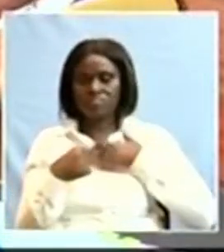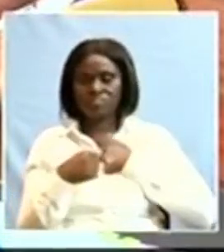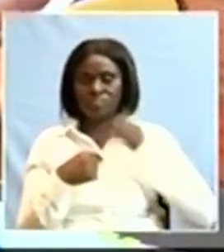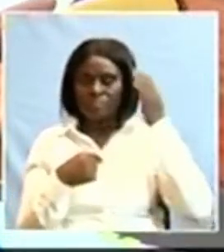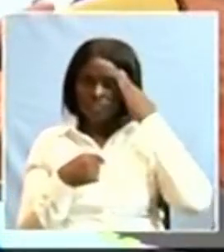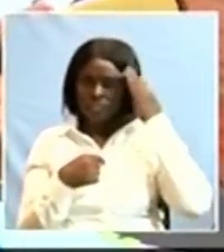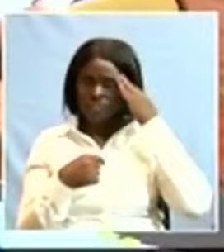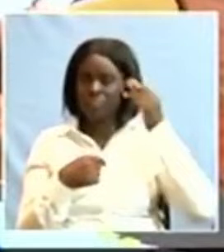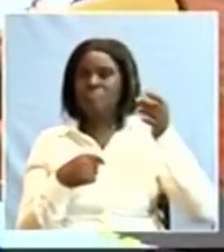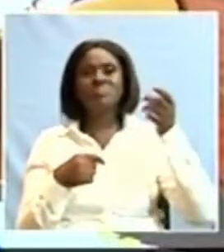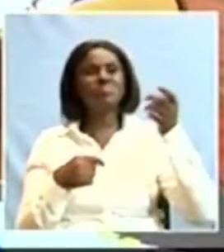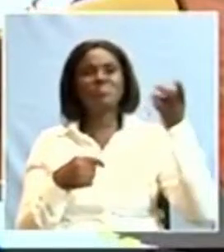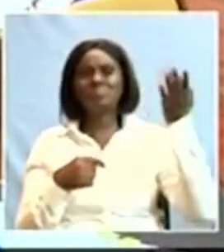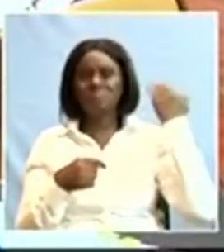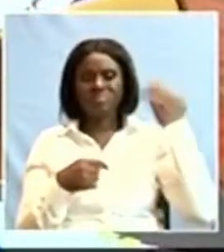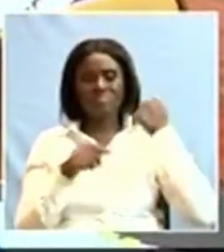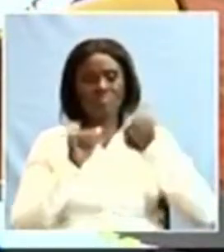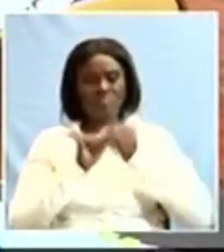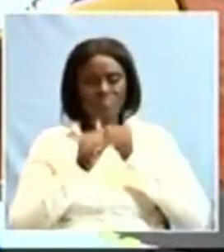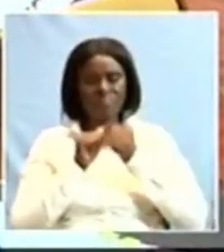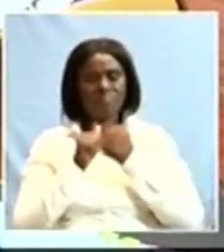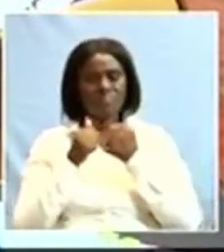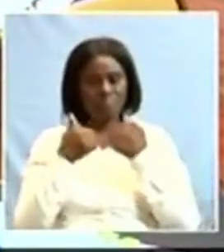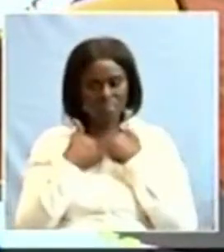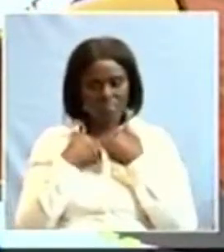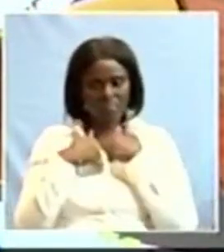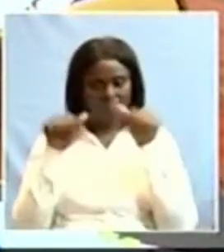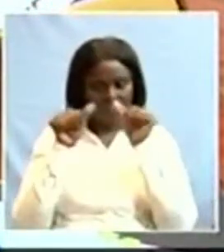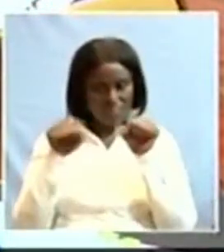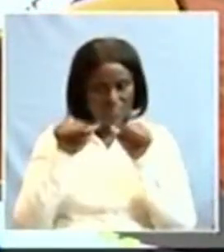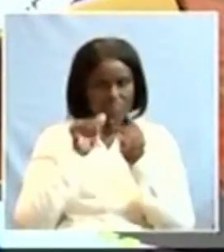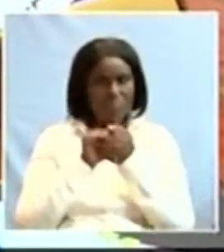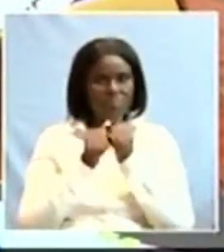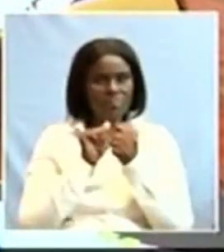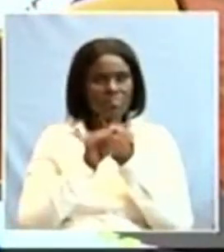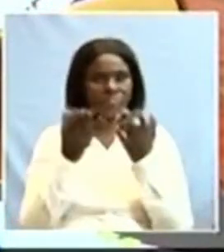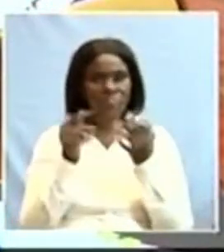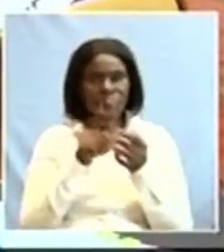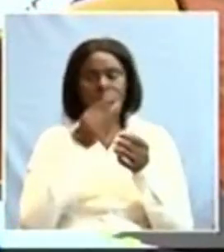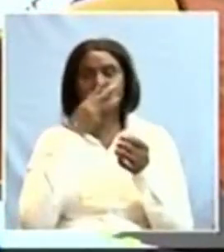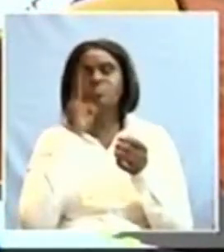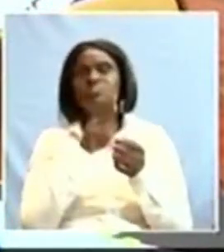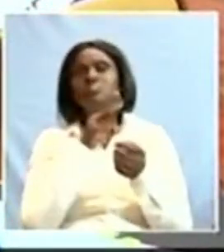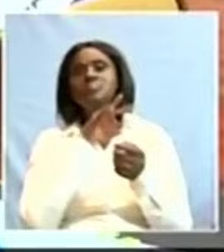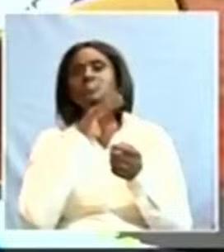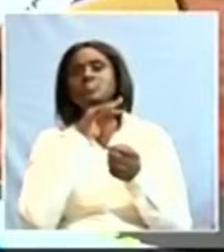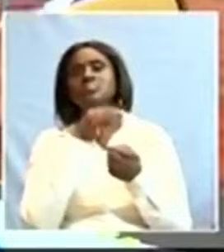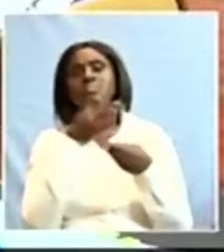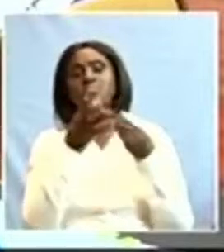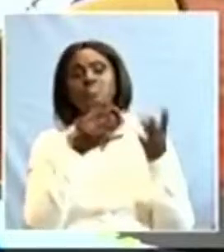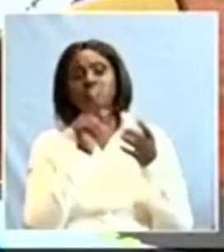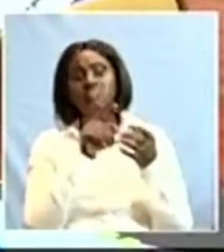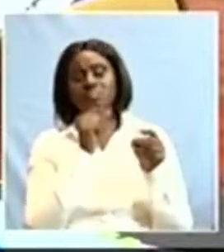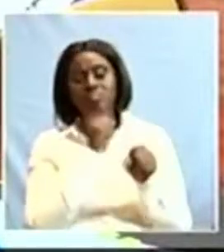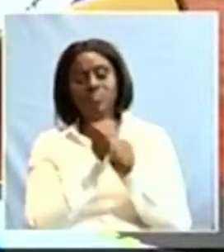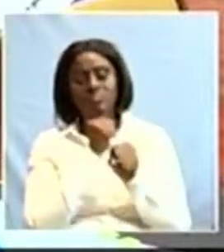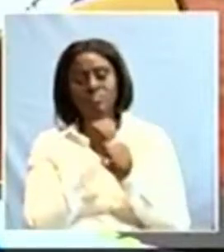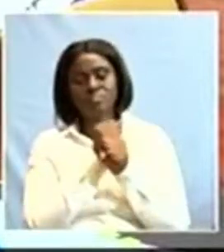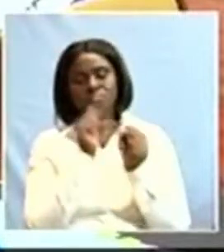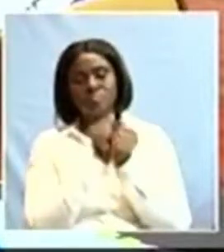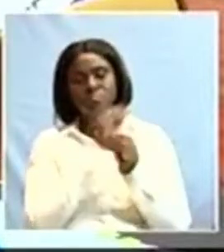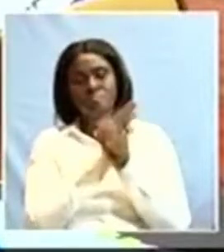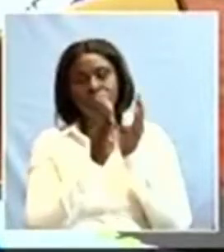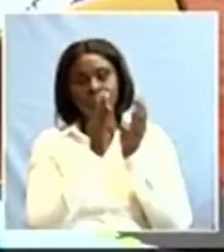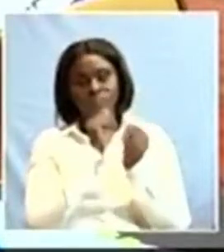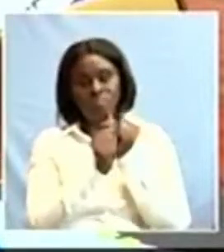perpetual succession, there was also an audit query where wasted for expenditure. What are you doing with that structure now